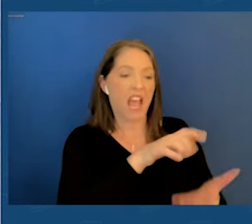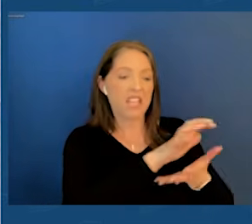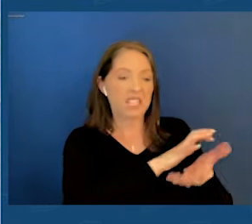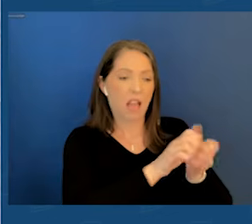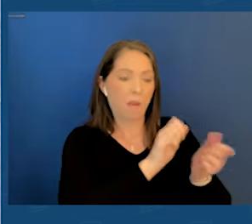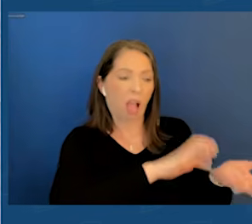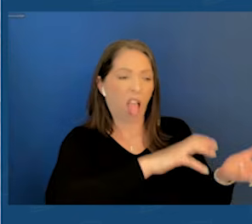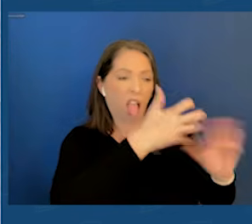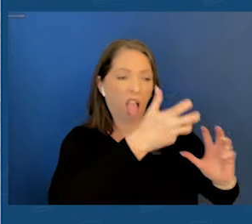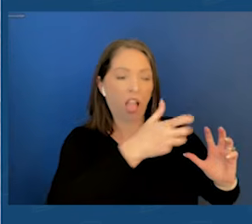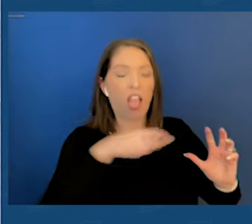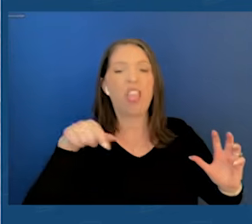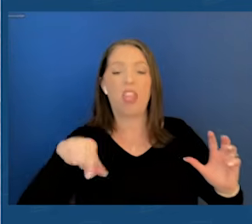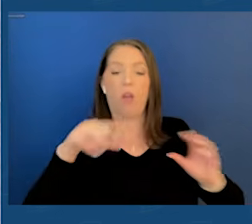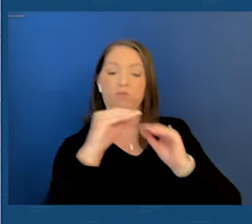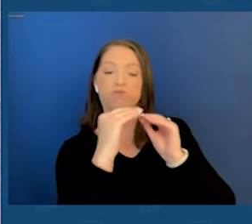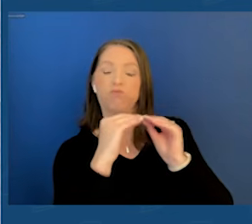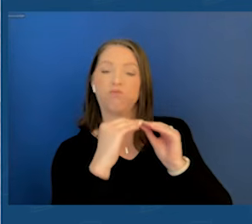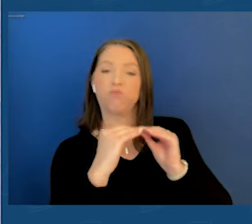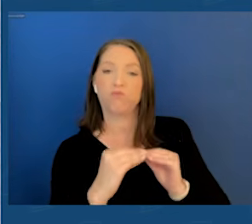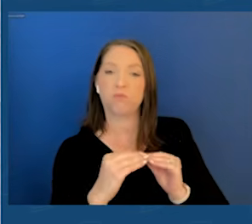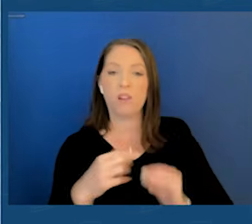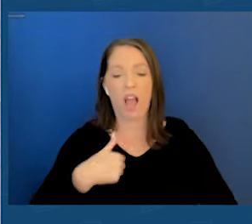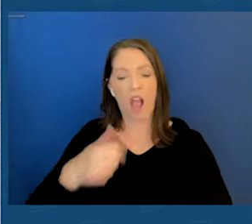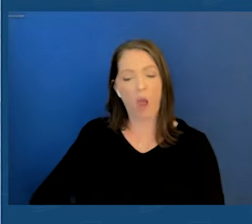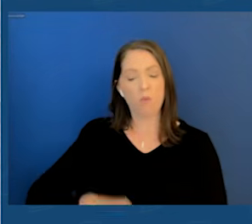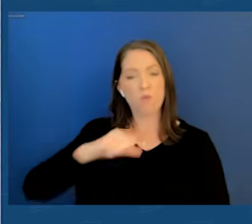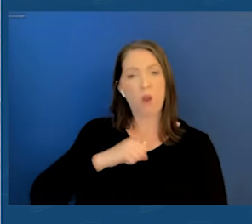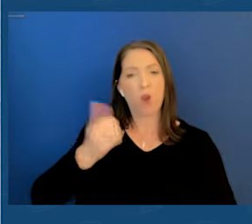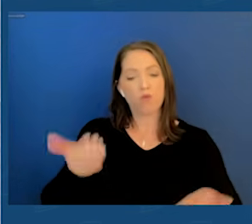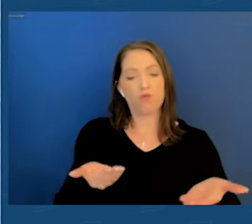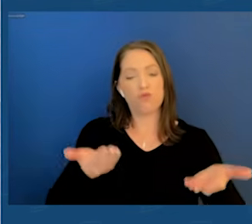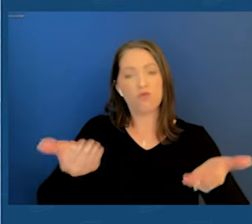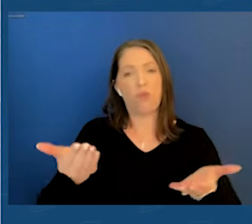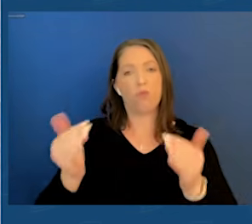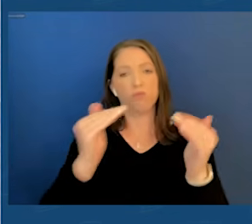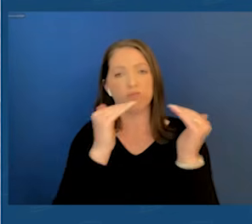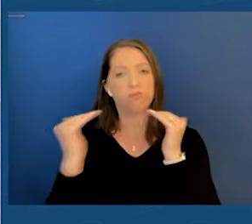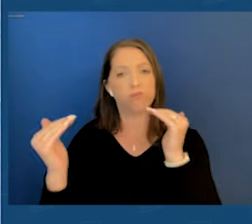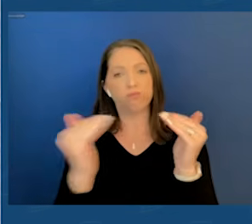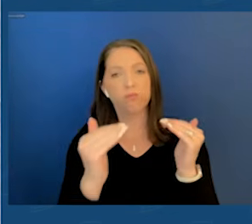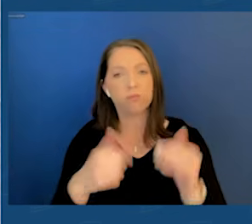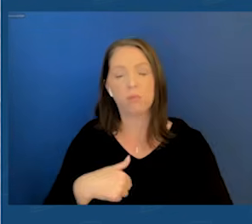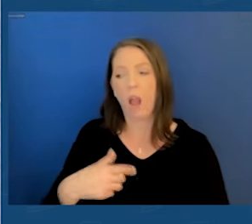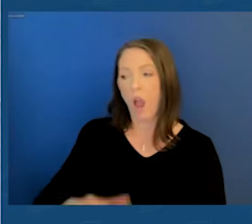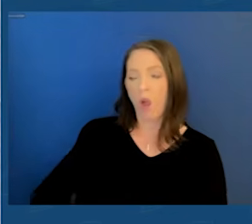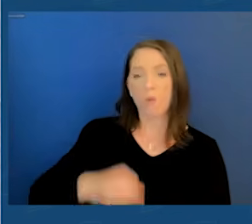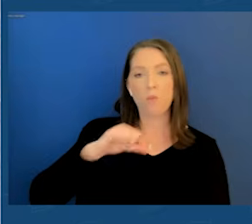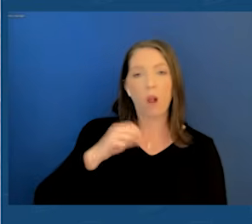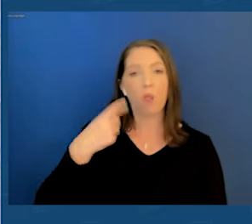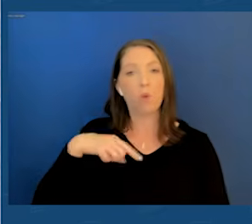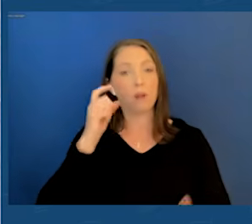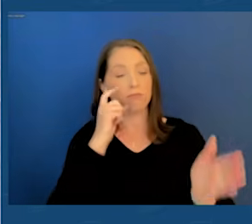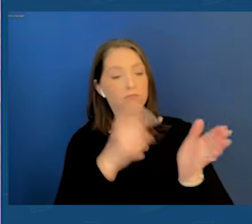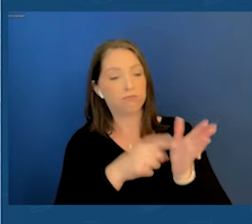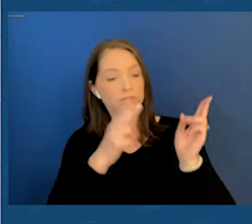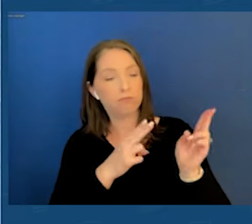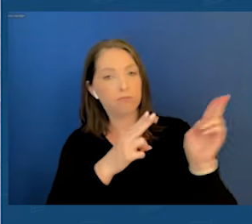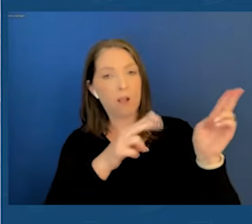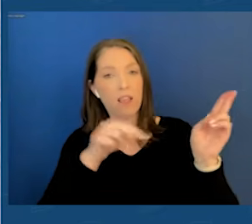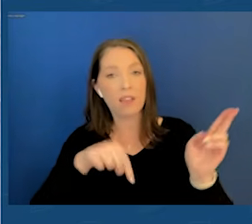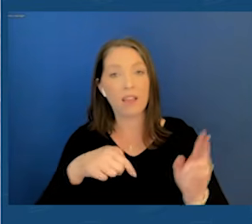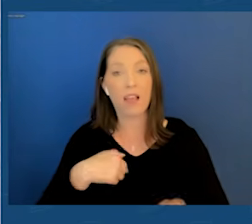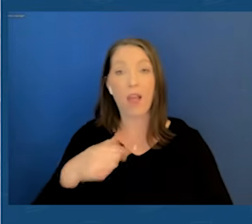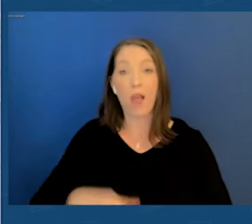very proud to serve with such people. I'm very proud that we are going to dedicate this. I'm also proud that my son is